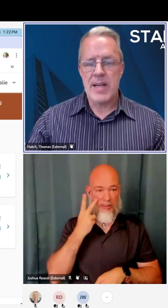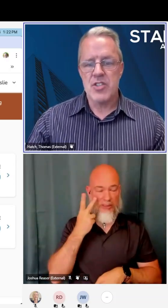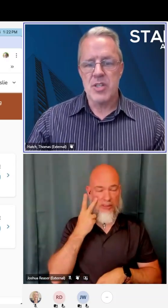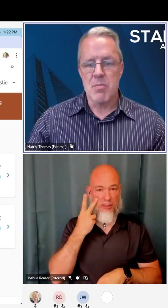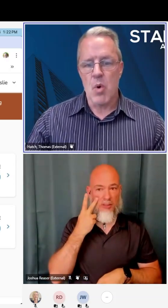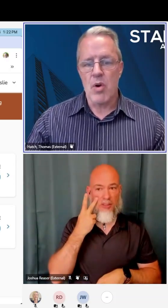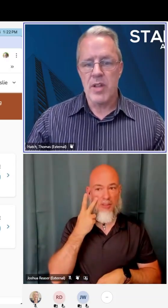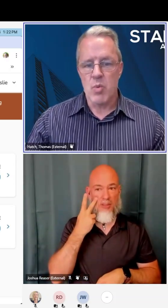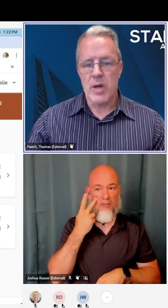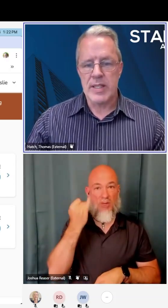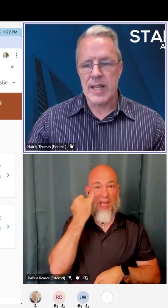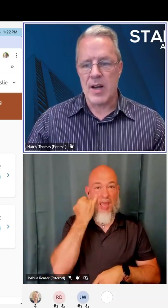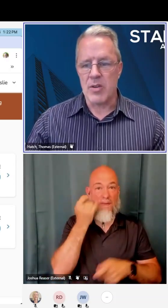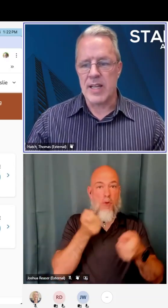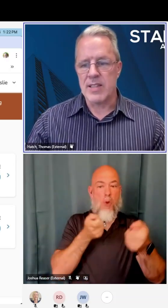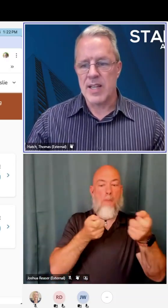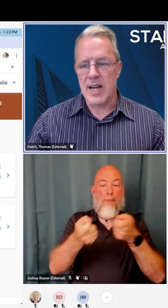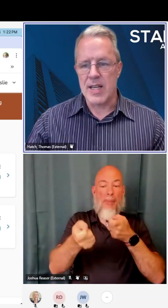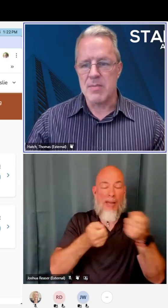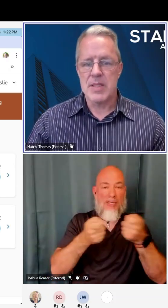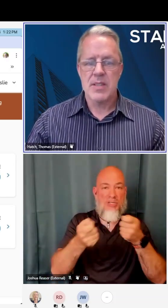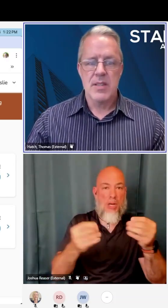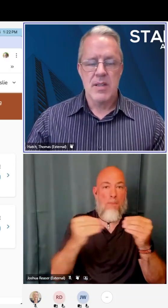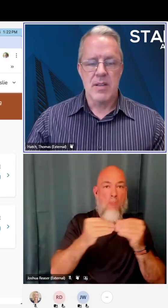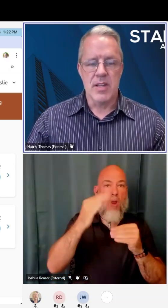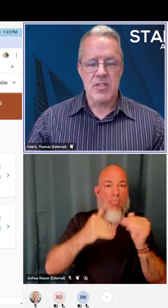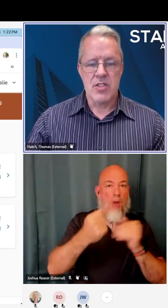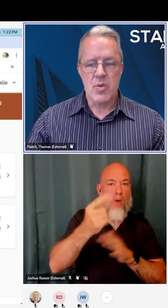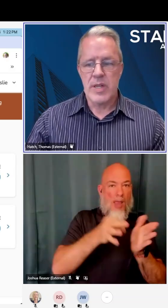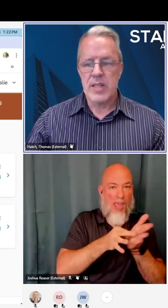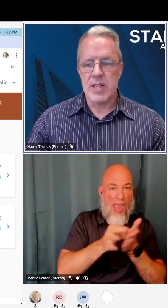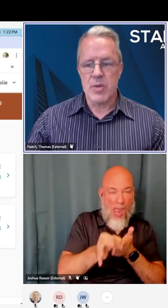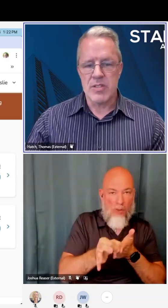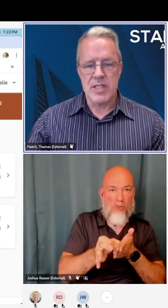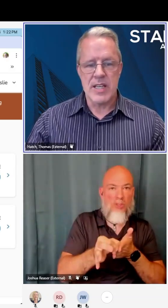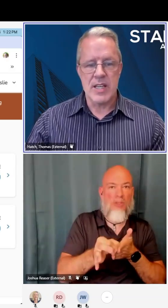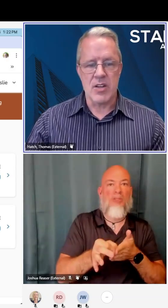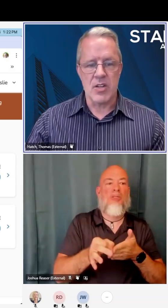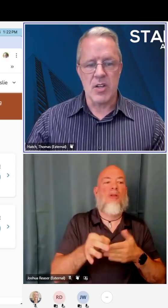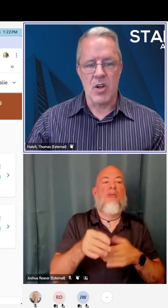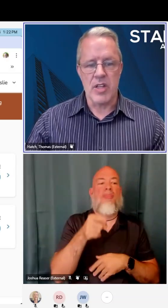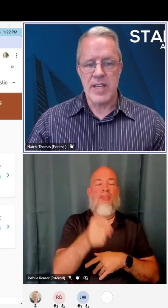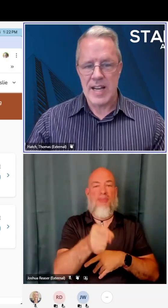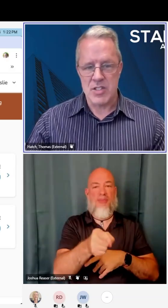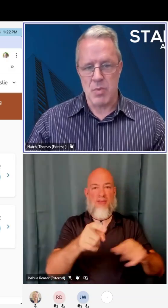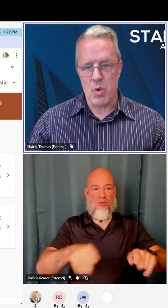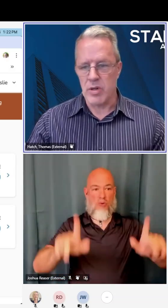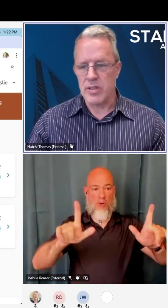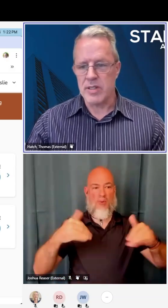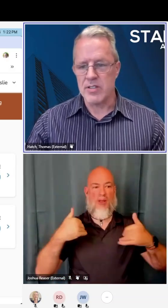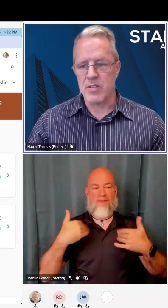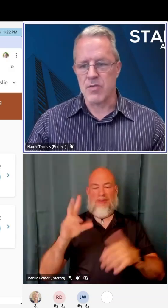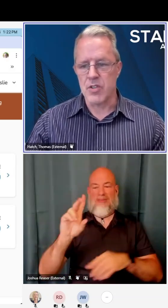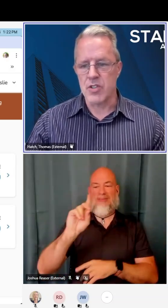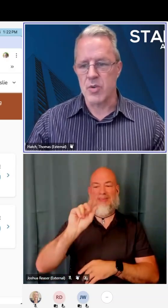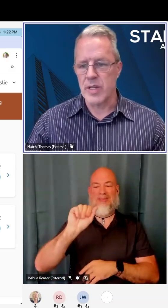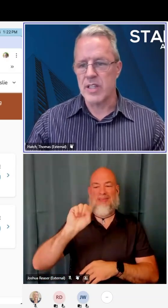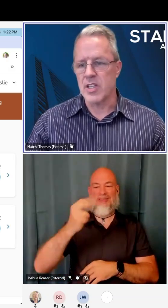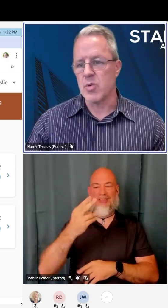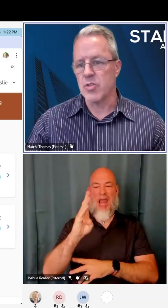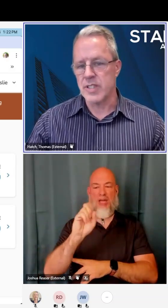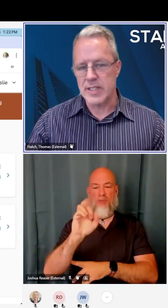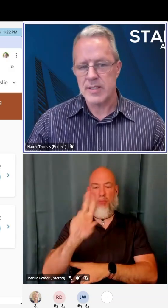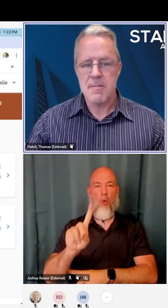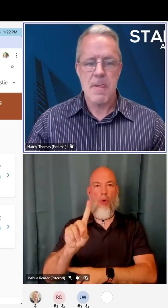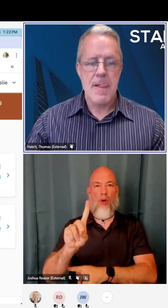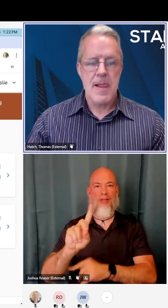you are managing more than one account at a time, this screen that we see here called the dashboard is the first screen